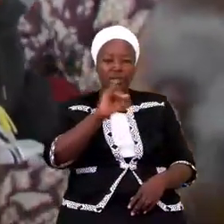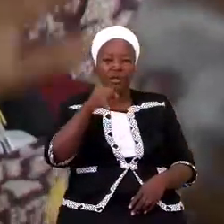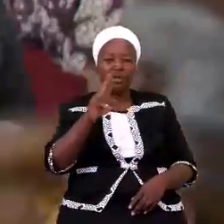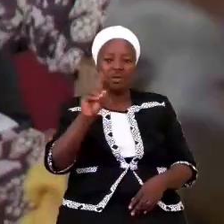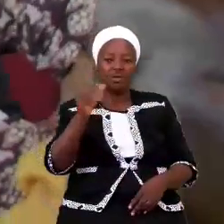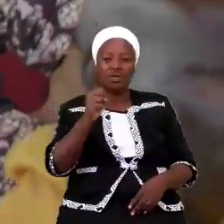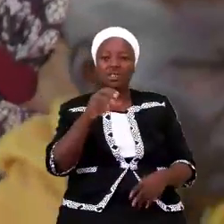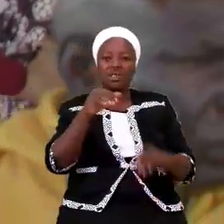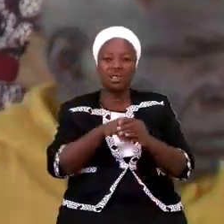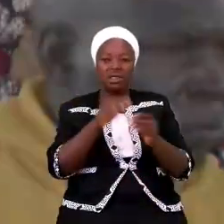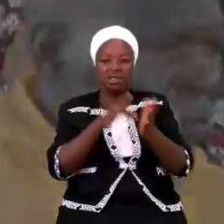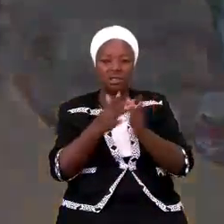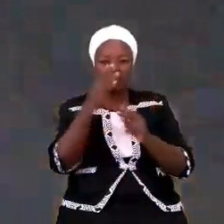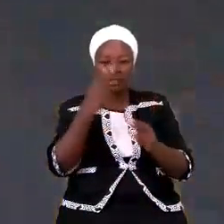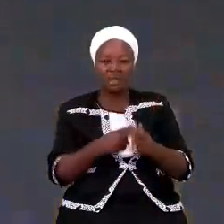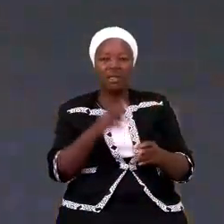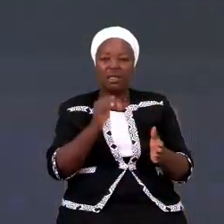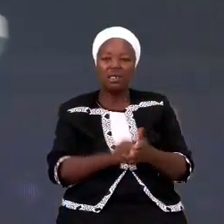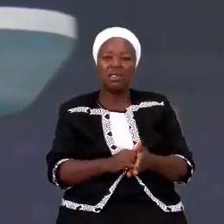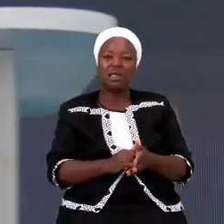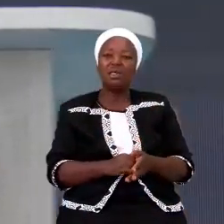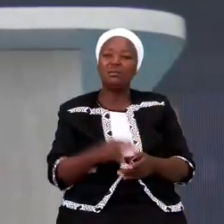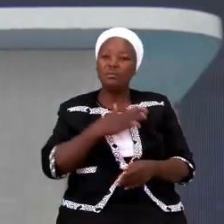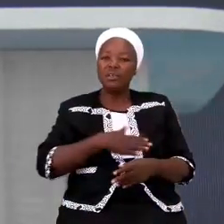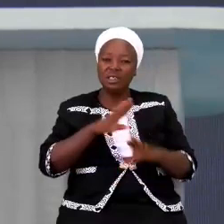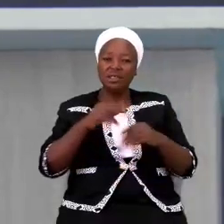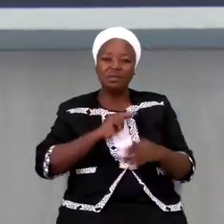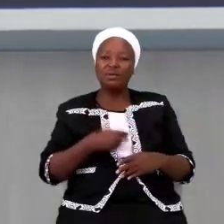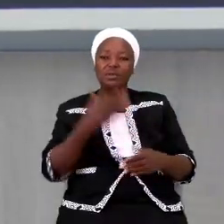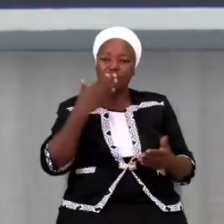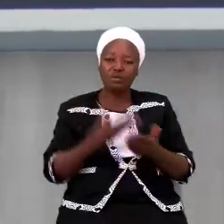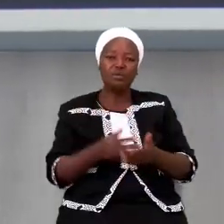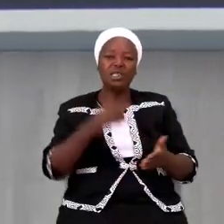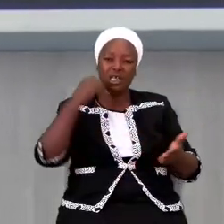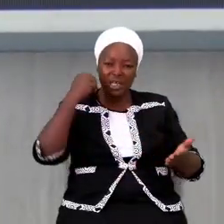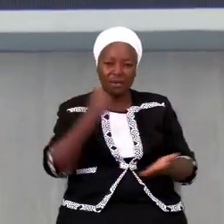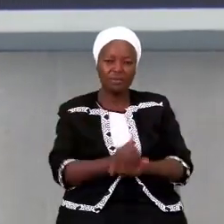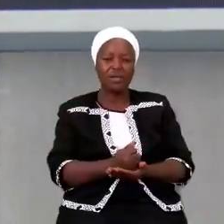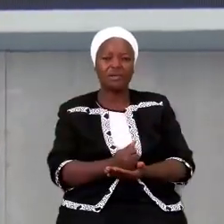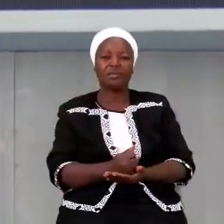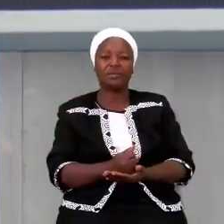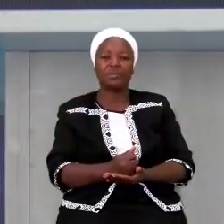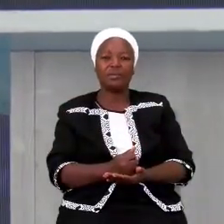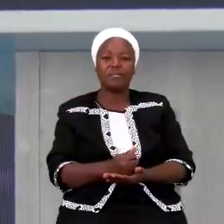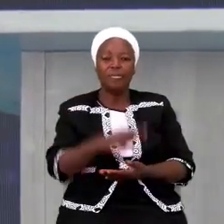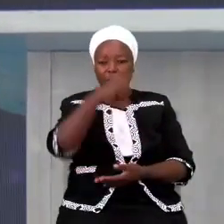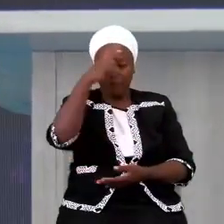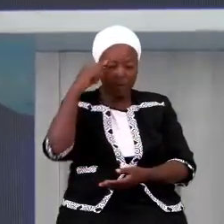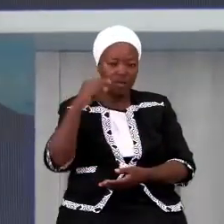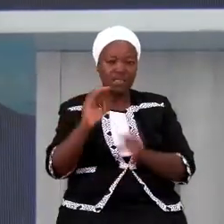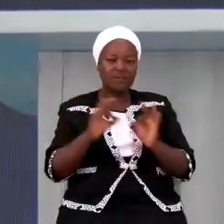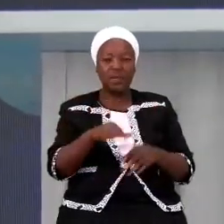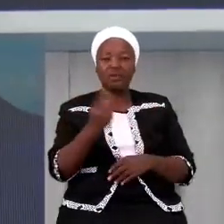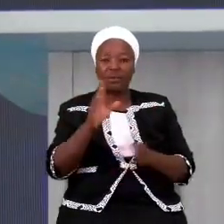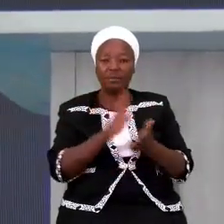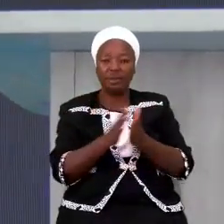Because if anyone becomes backslider and he dies in backsliding, he dies in